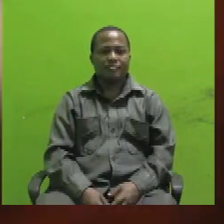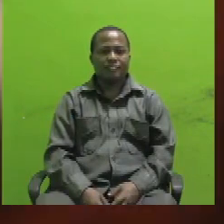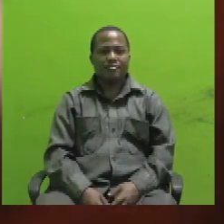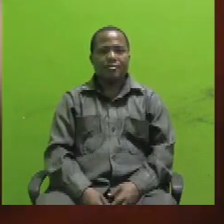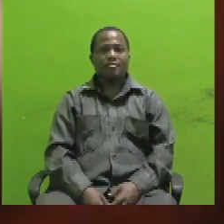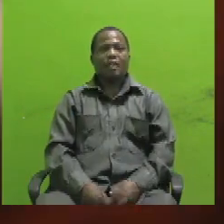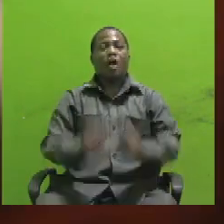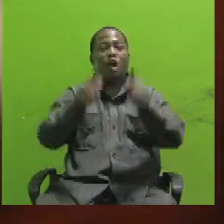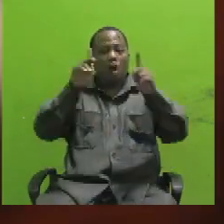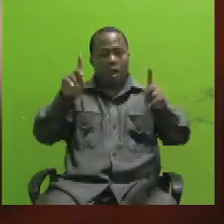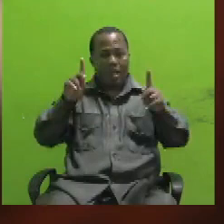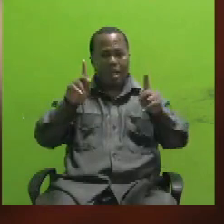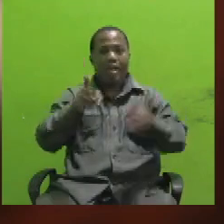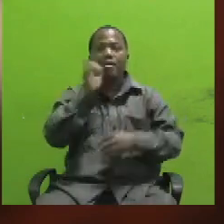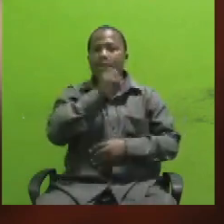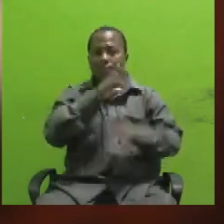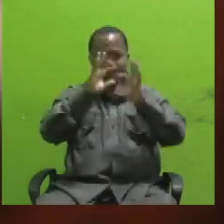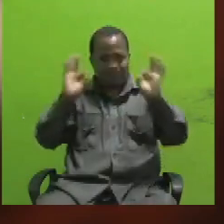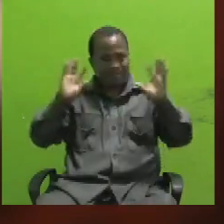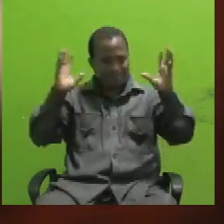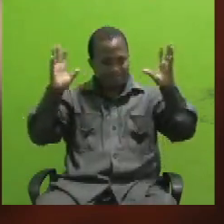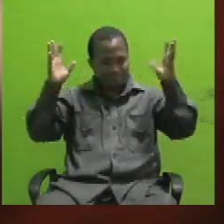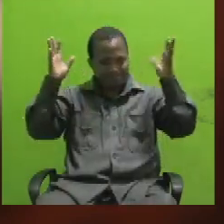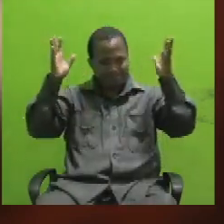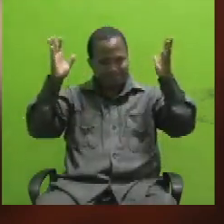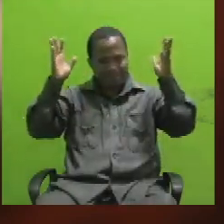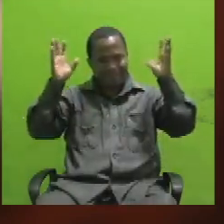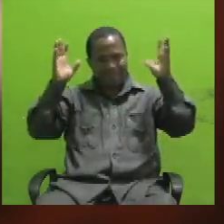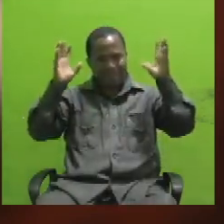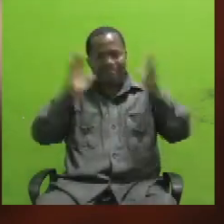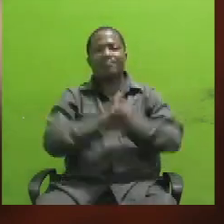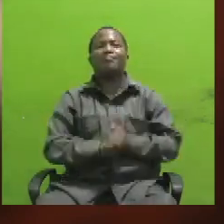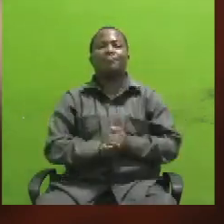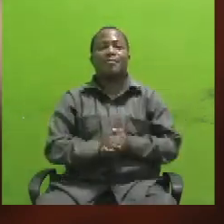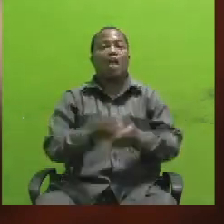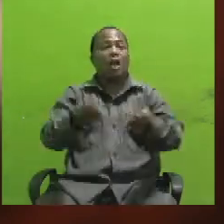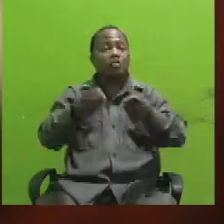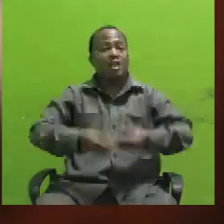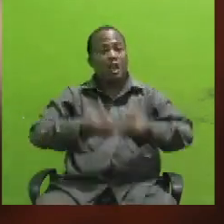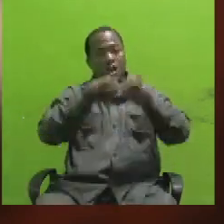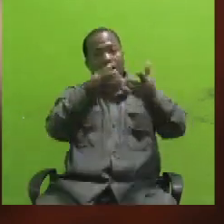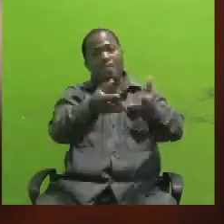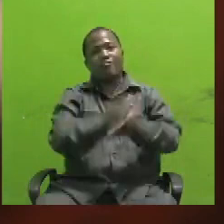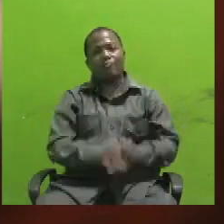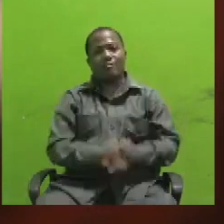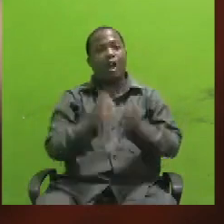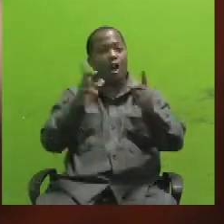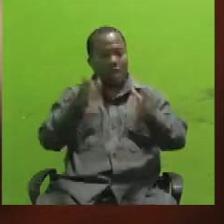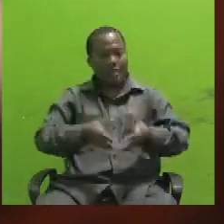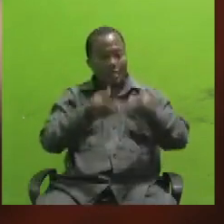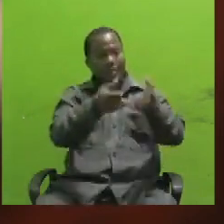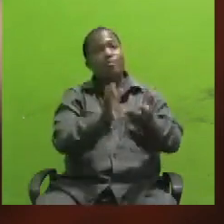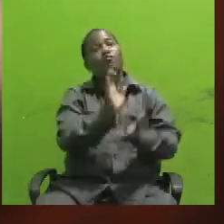Very standard answer. I clap for you. You are great. Come and take your gift. Okay? This gift for